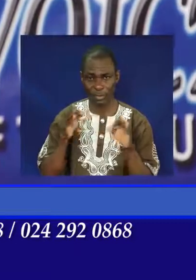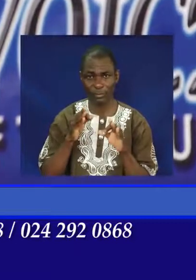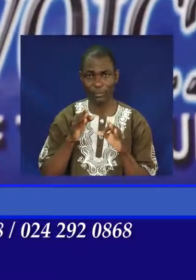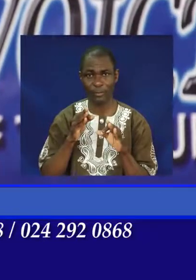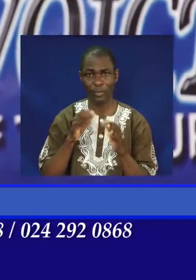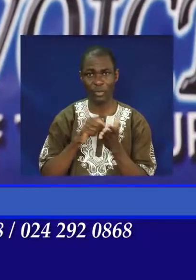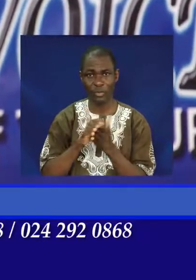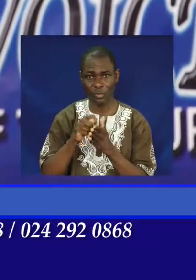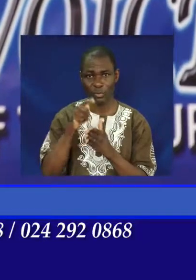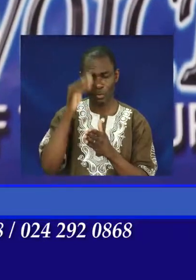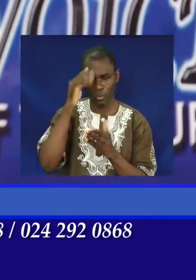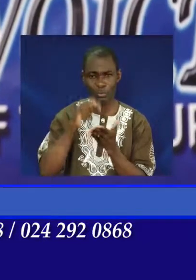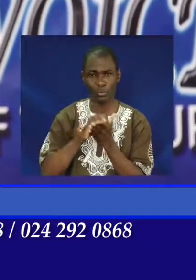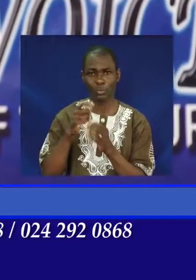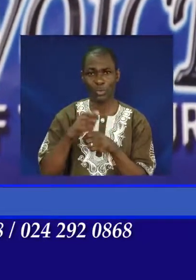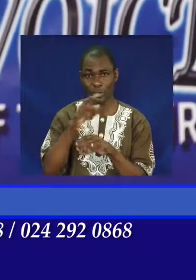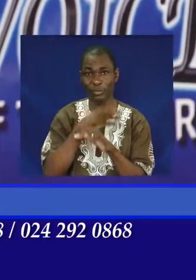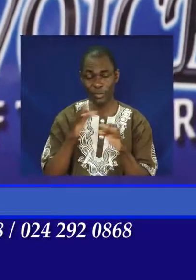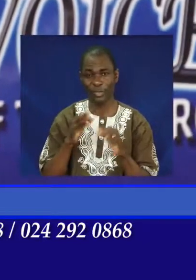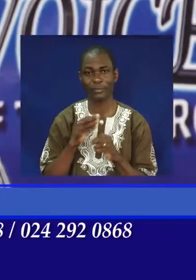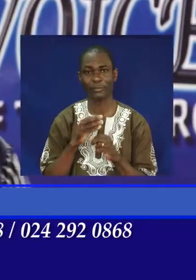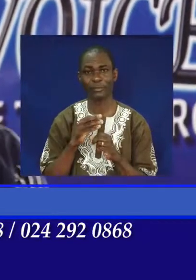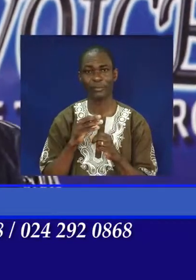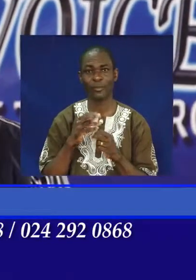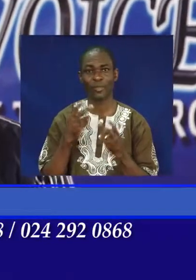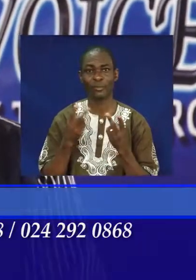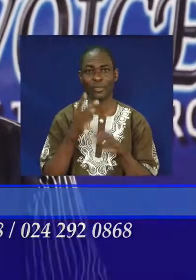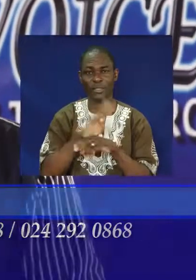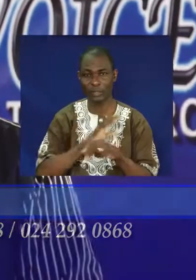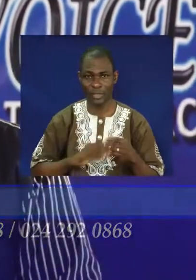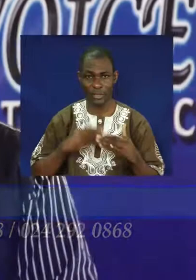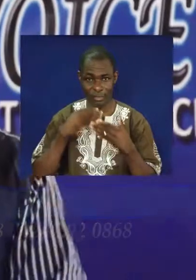kwano no manu kwano no ama uaye odishe. Unya dajia, Kosra Church of Christ, biara